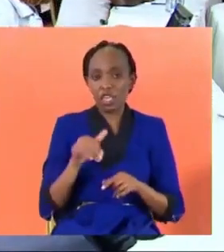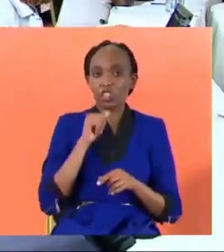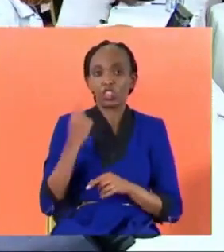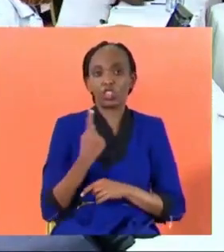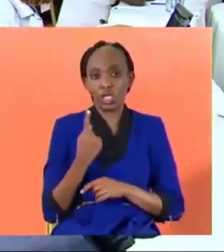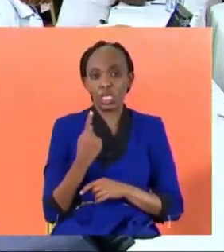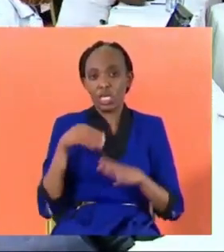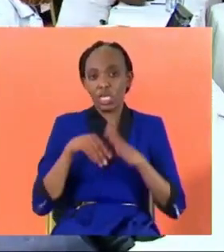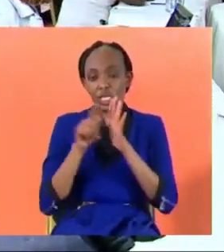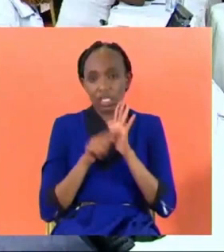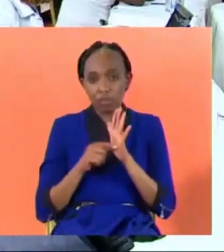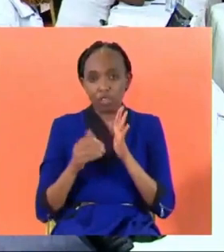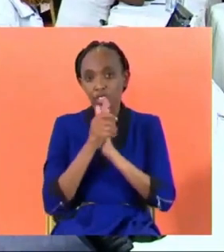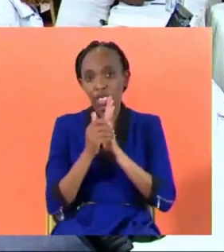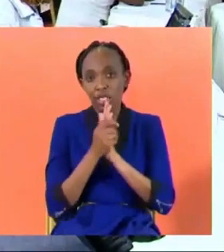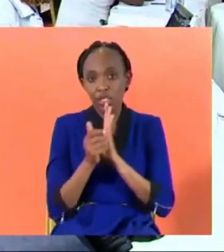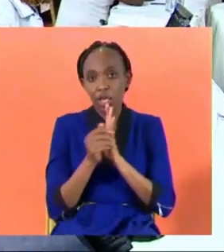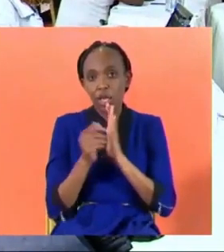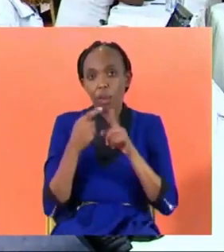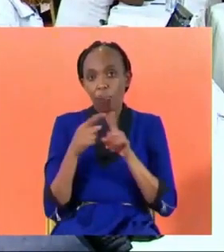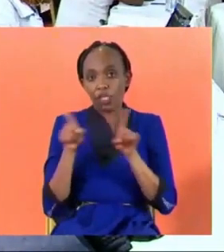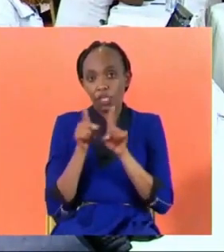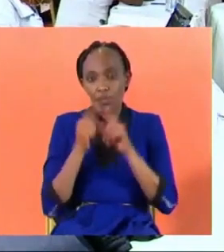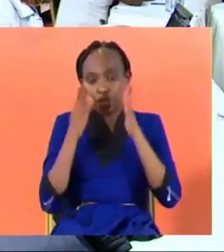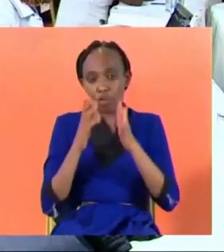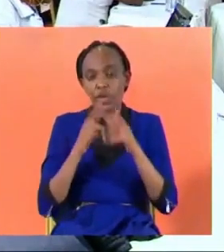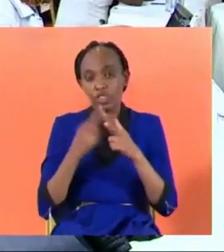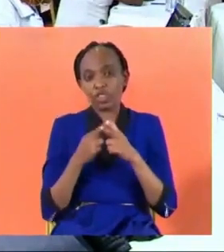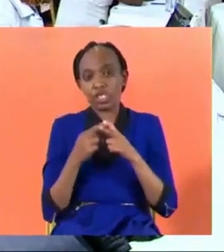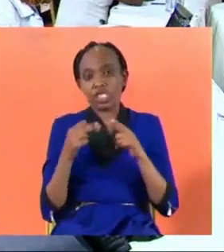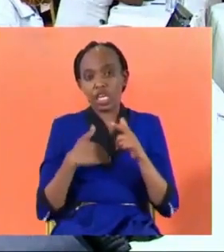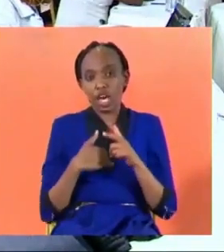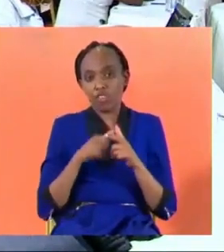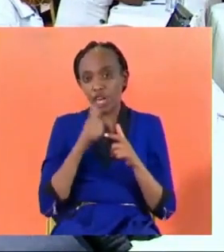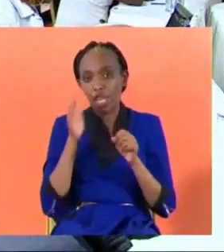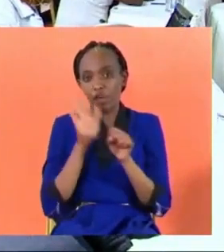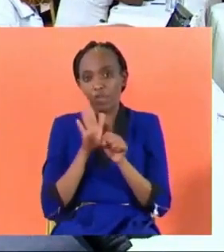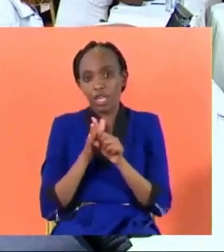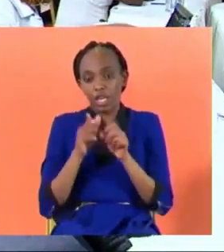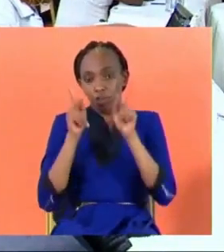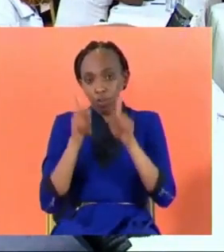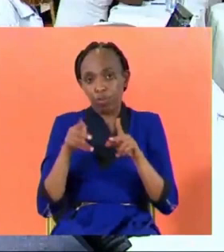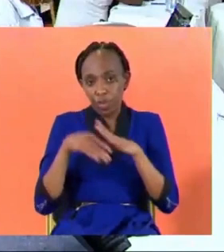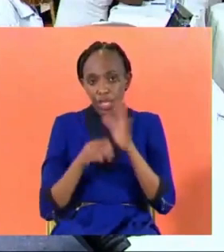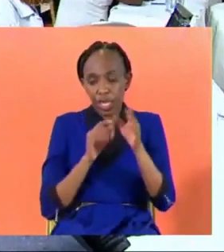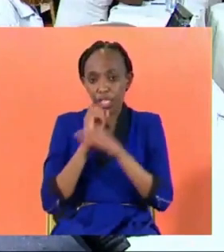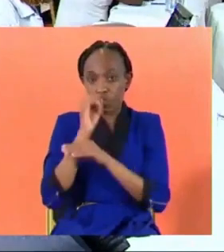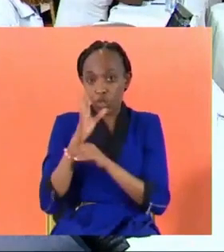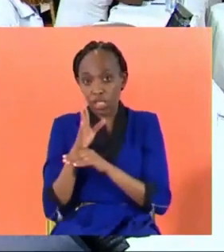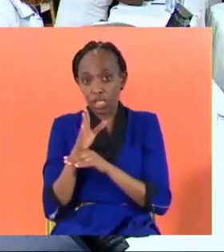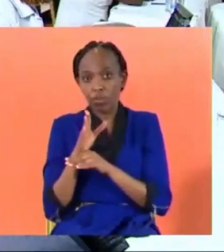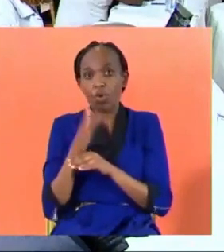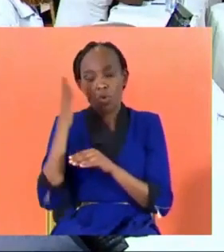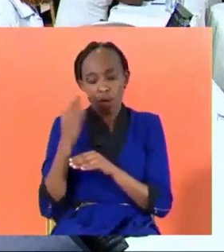in terms of skill set, but also in human resource. There aren't that many people in the journalism profession, mostly